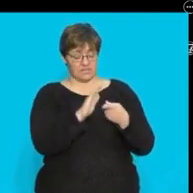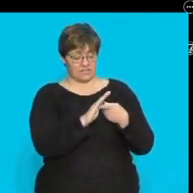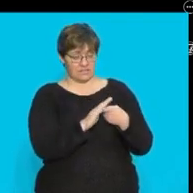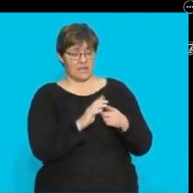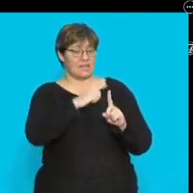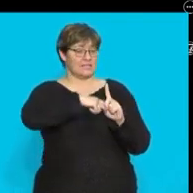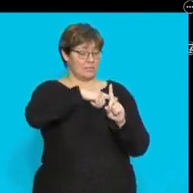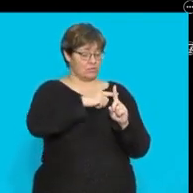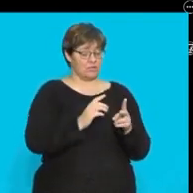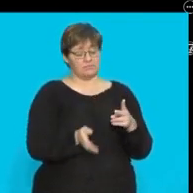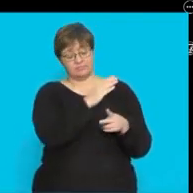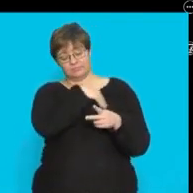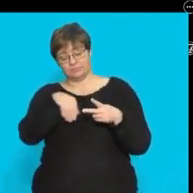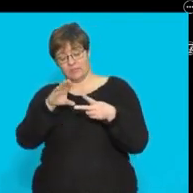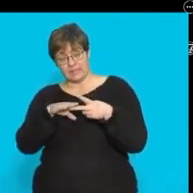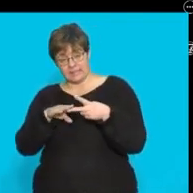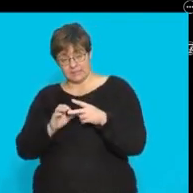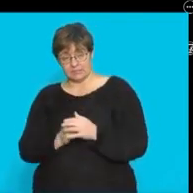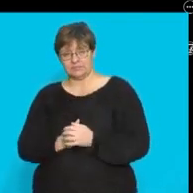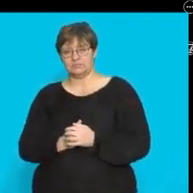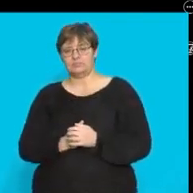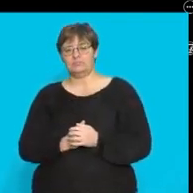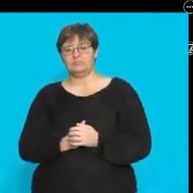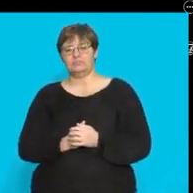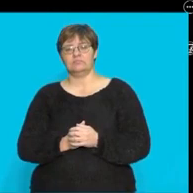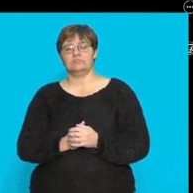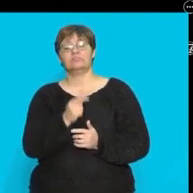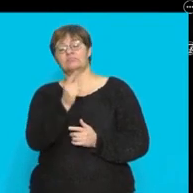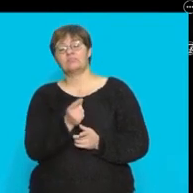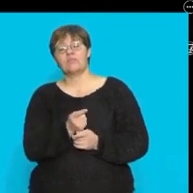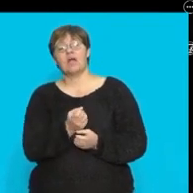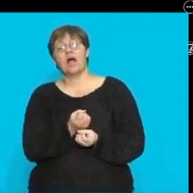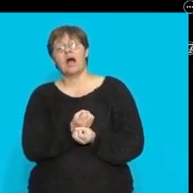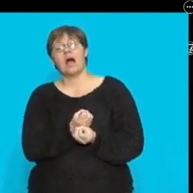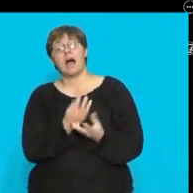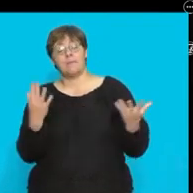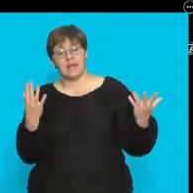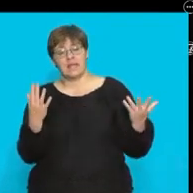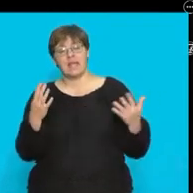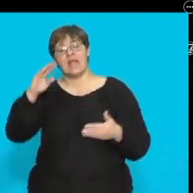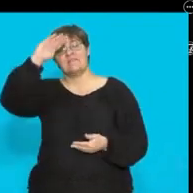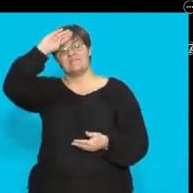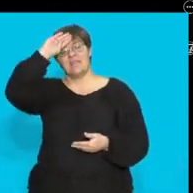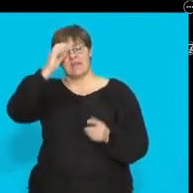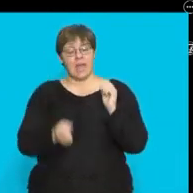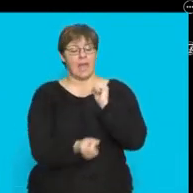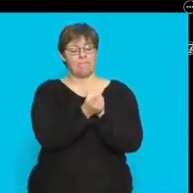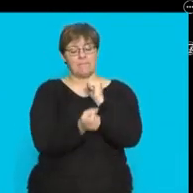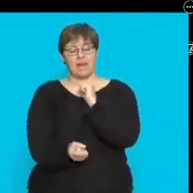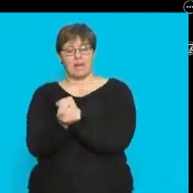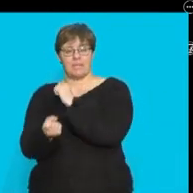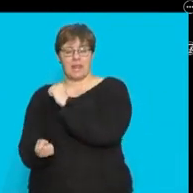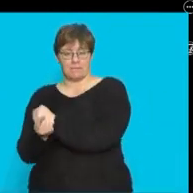the temperature. The next question was the number of fever attacks the